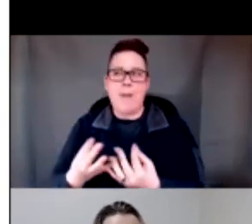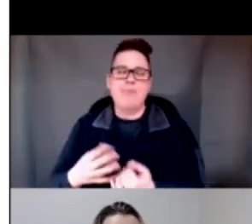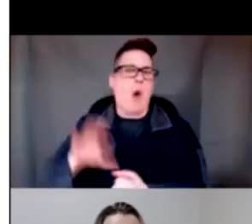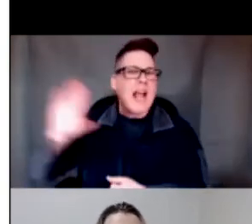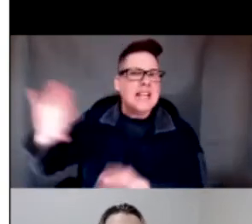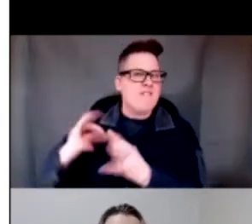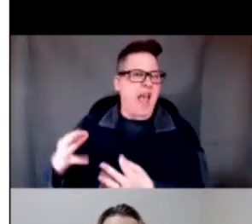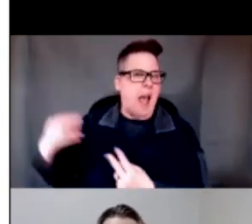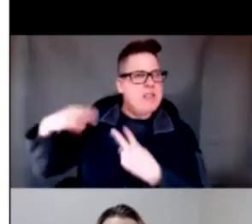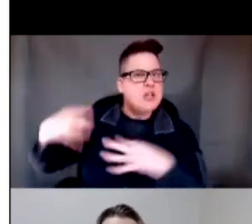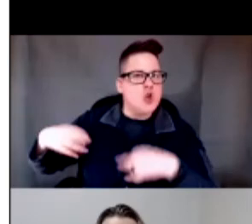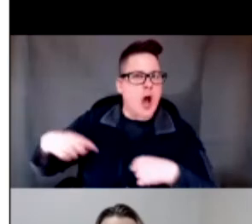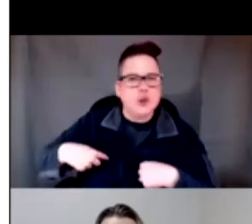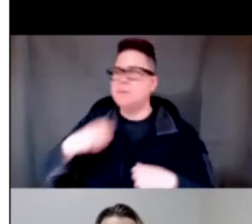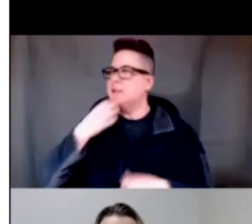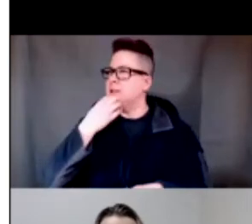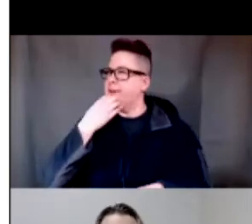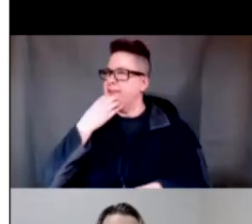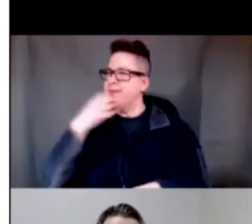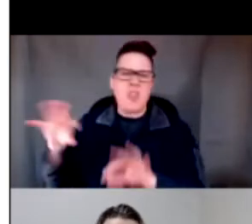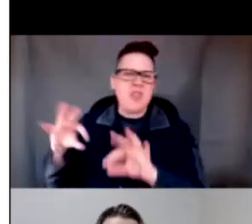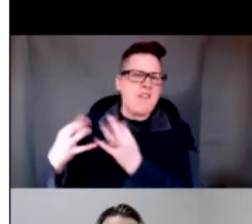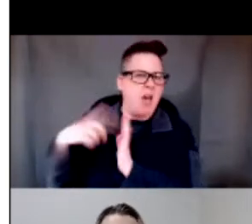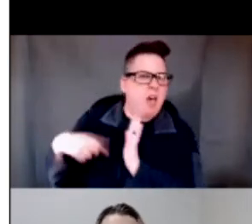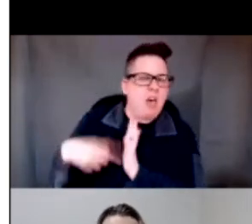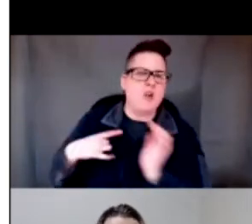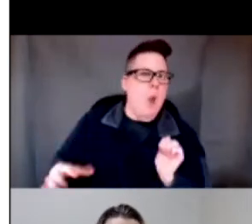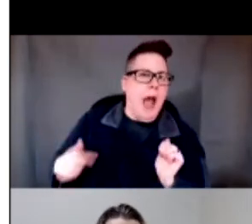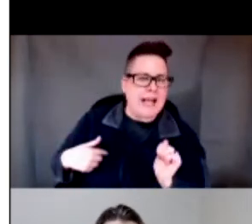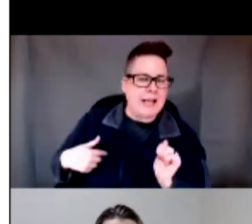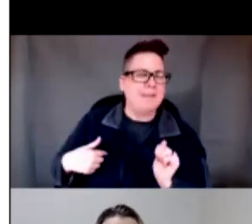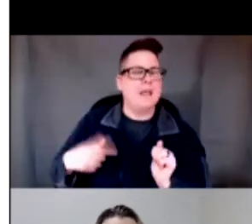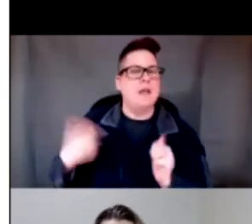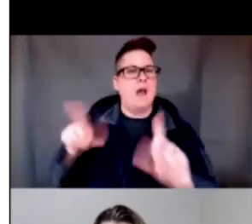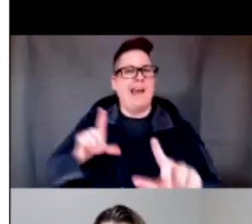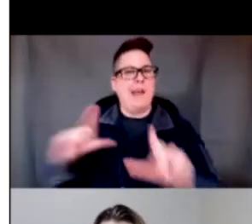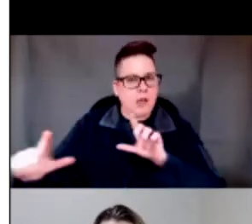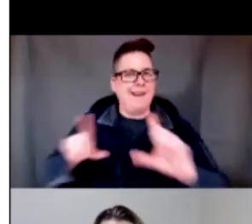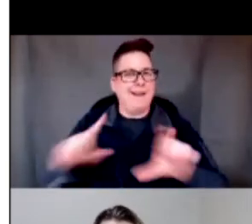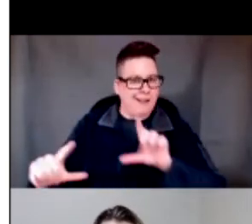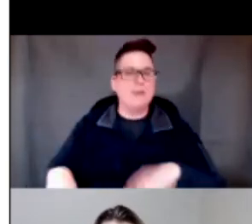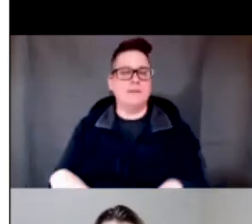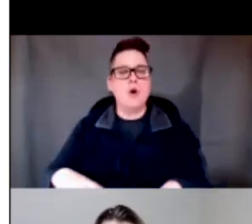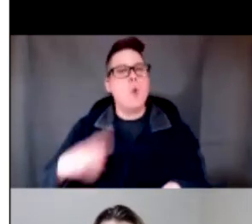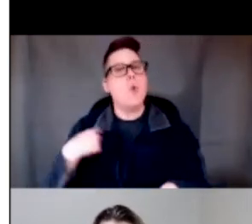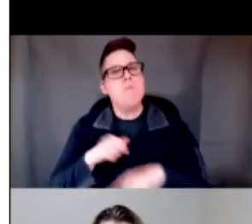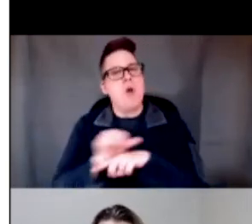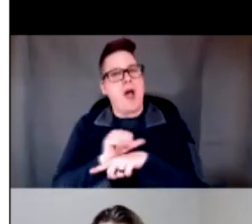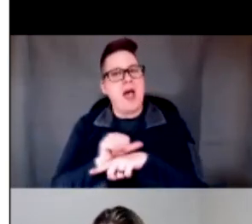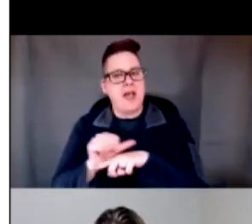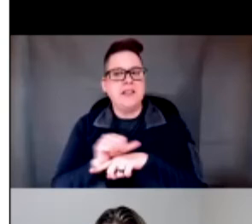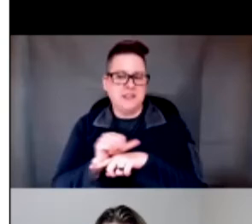was judging her, or that they were very critical or didn't like her. So we were able to practice some of